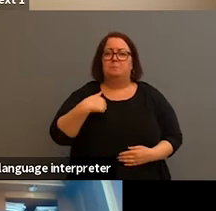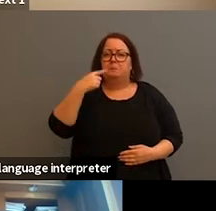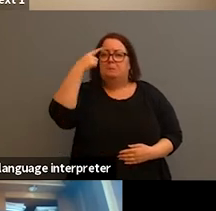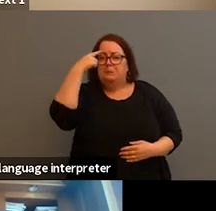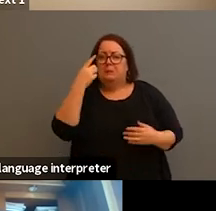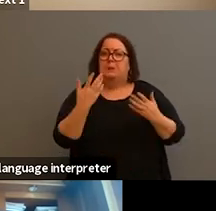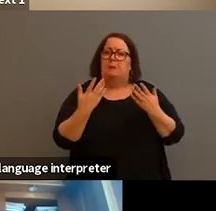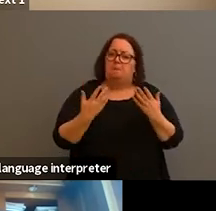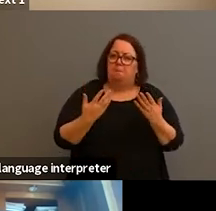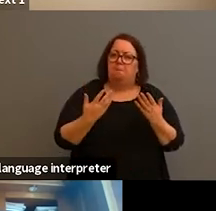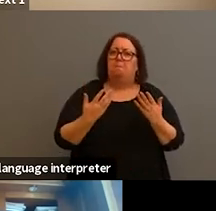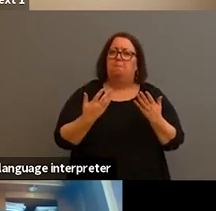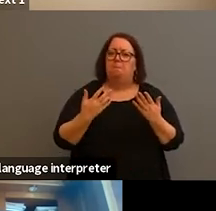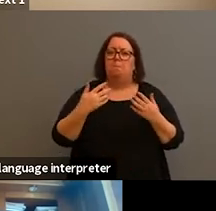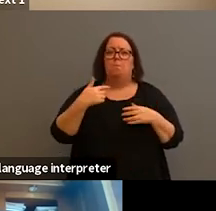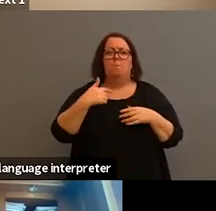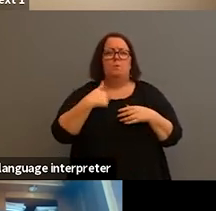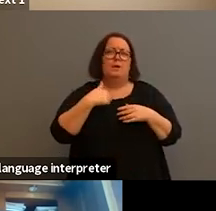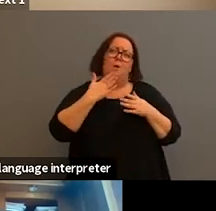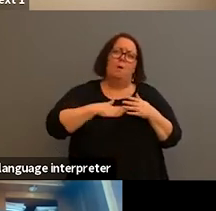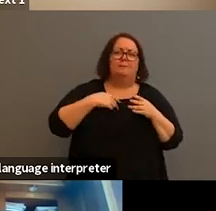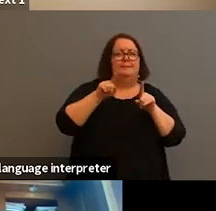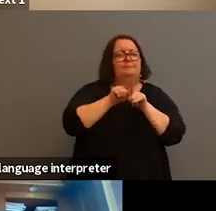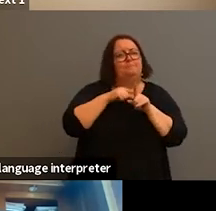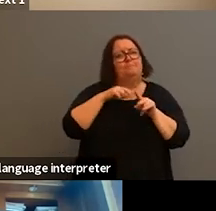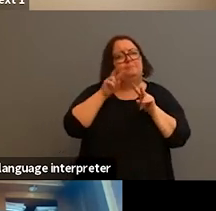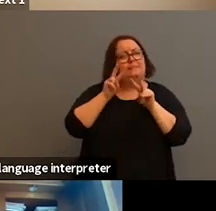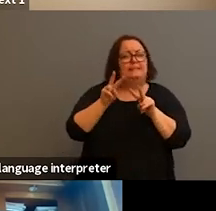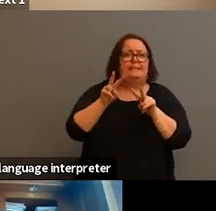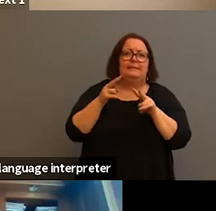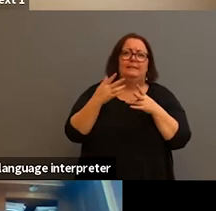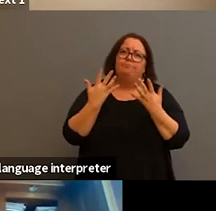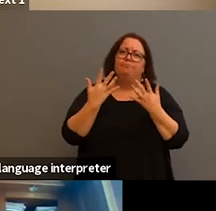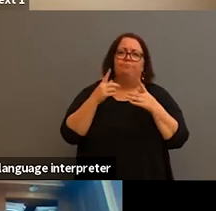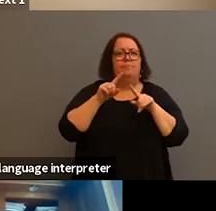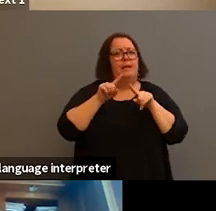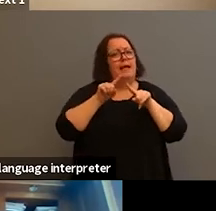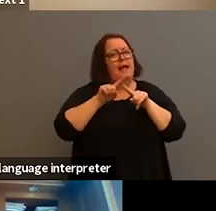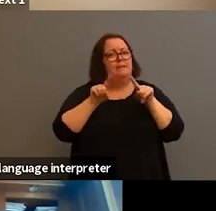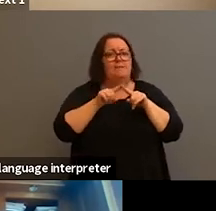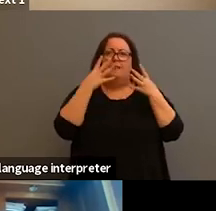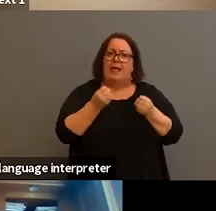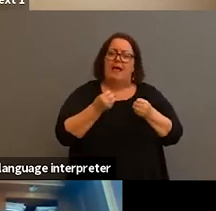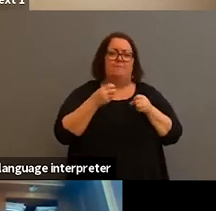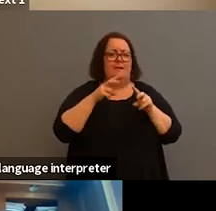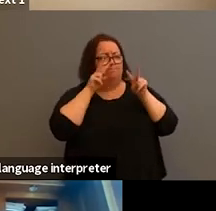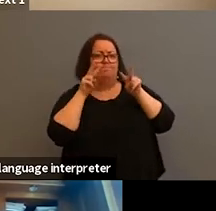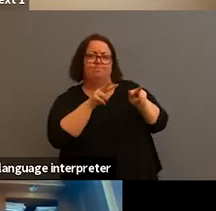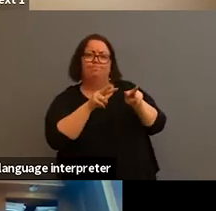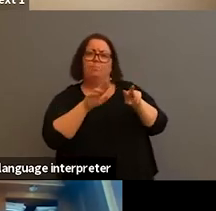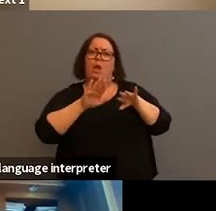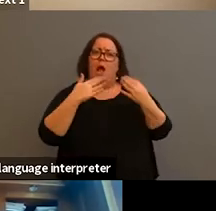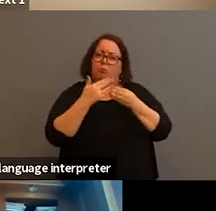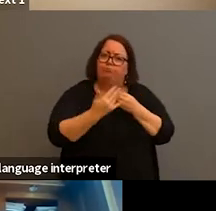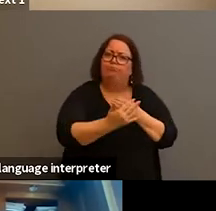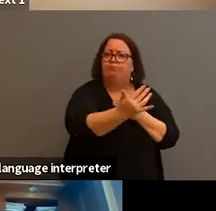To ensure a sustainable development needs both, of course,